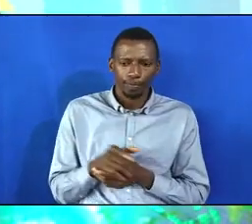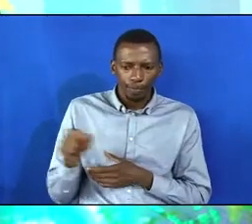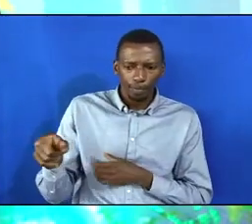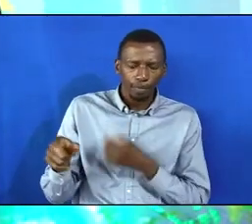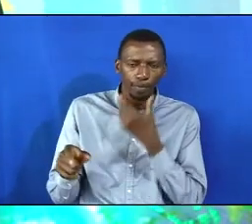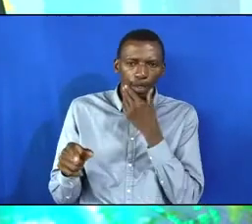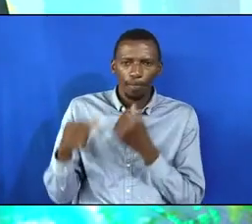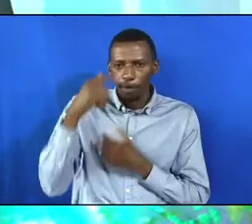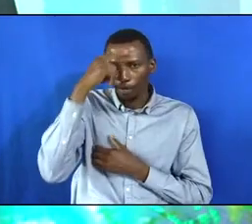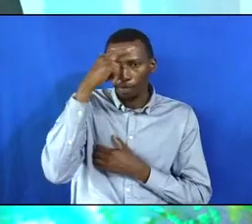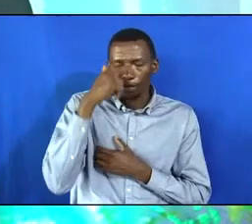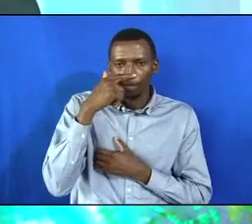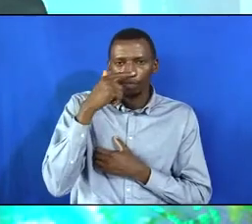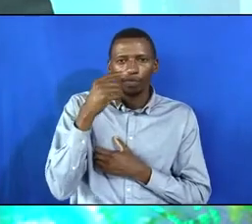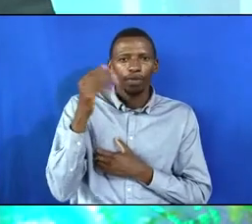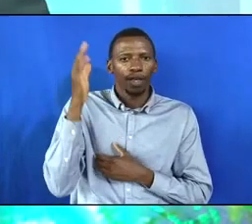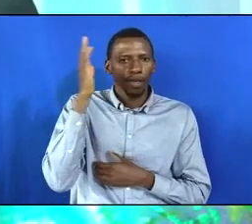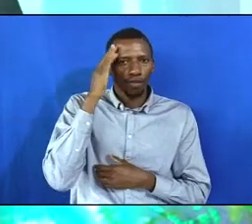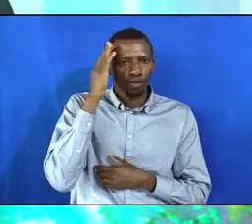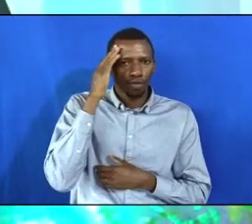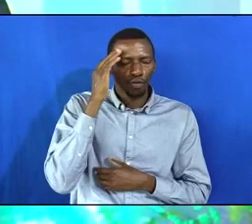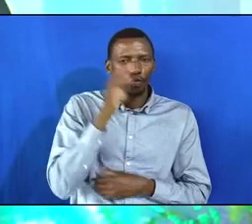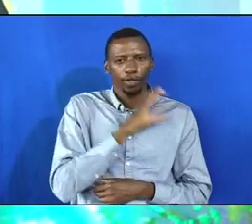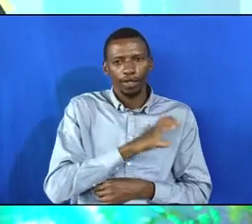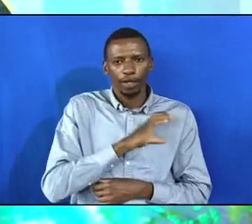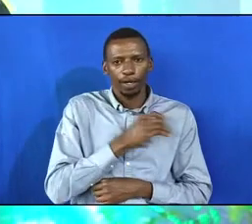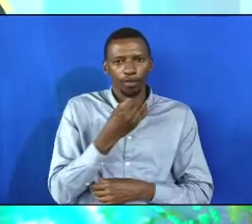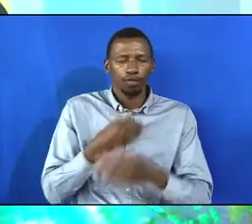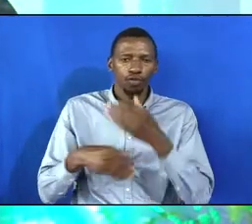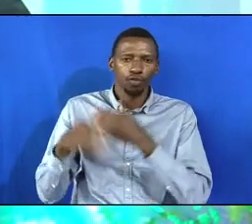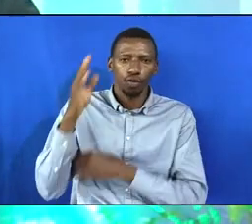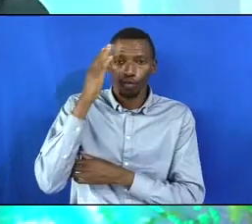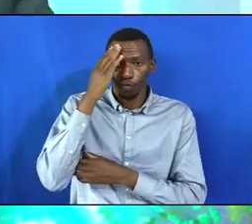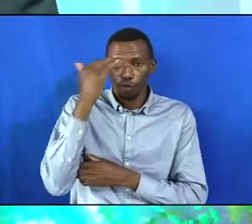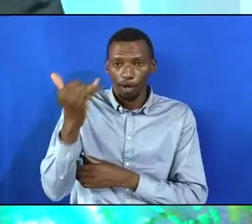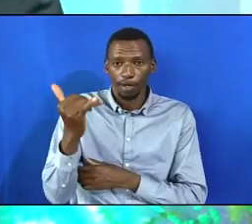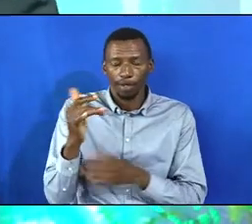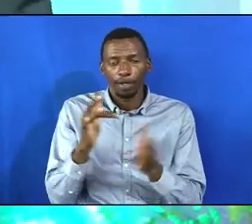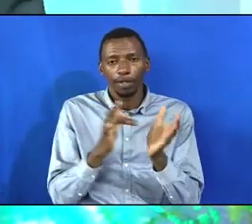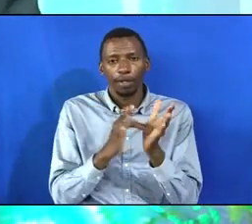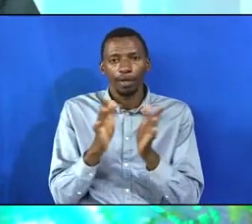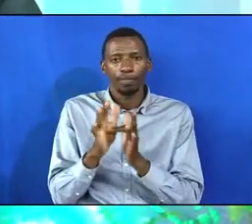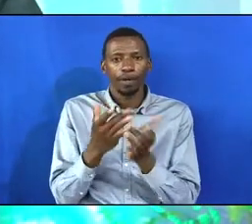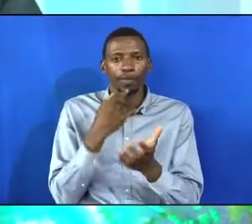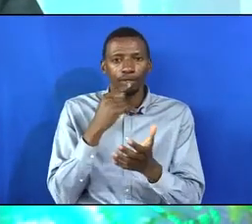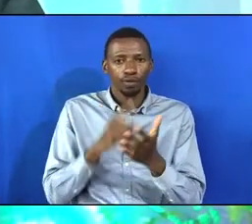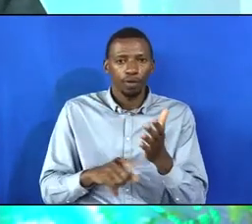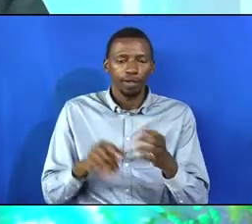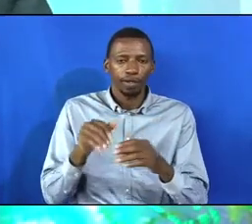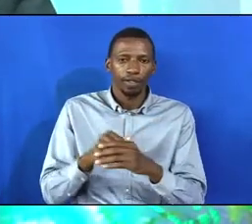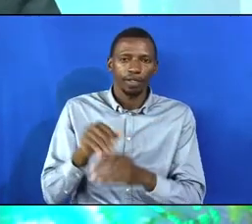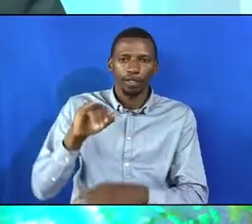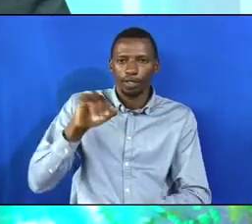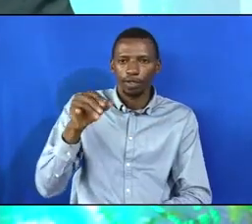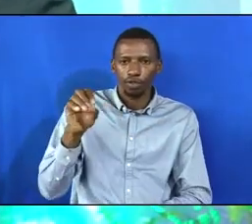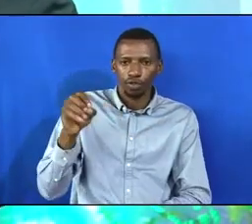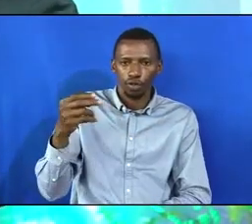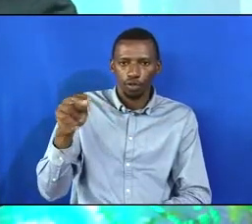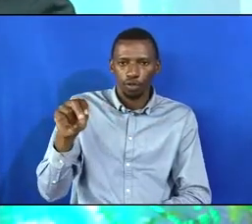This man here knew the character of God. For the Bible tells us in the book of John chapter 6 verses